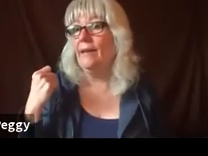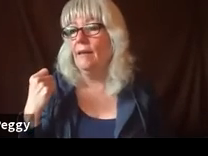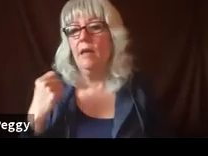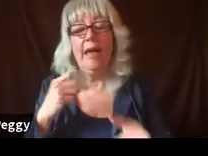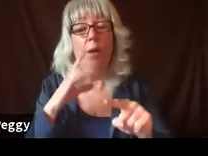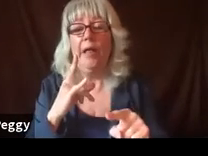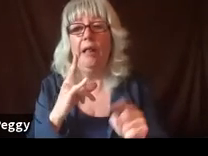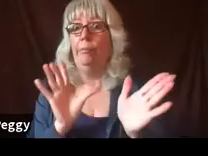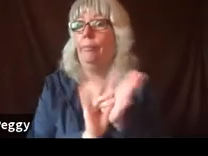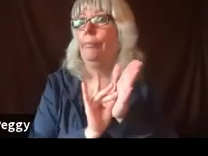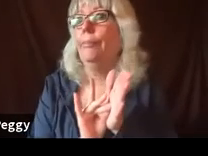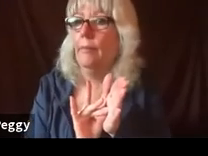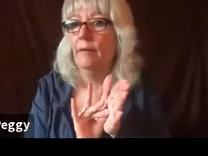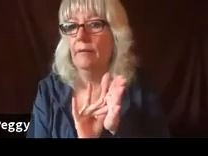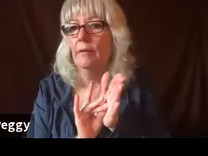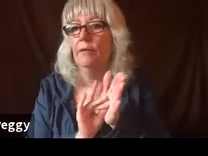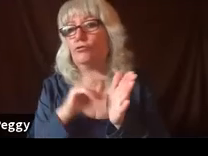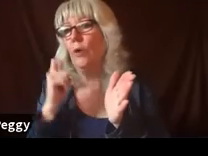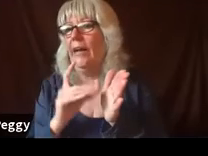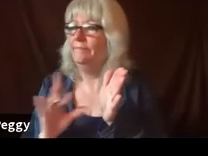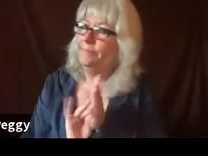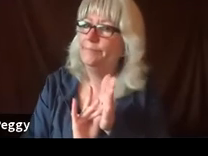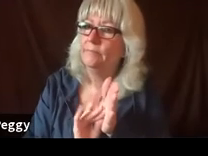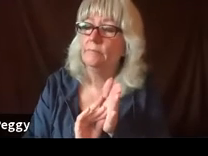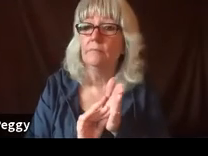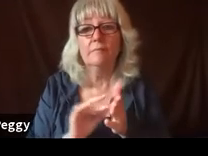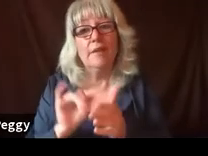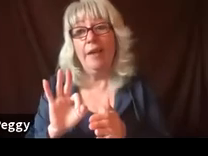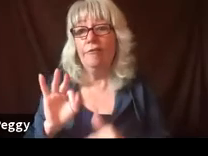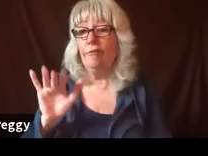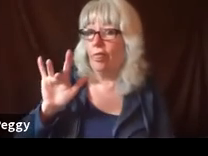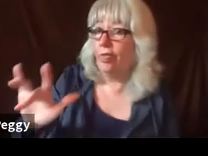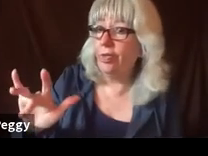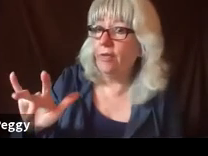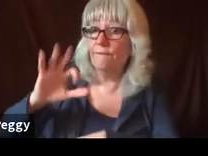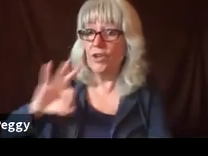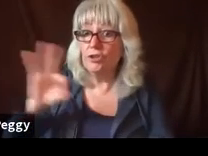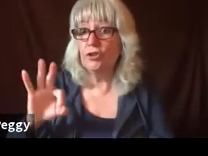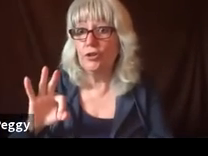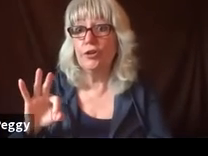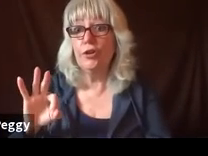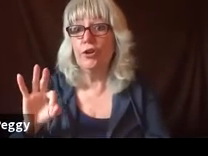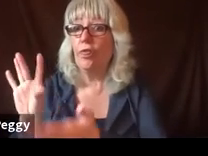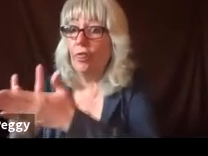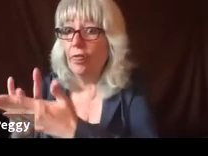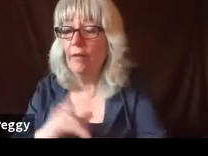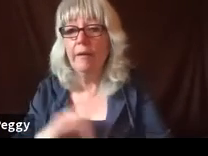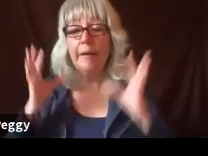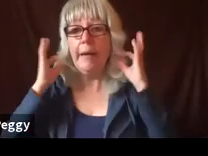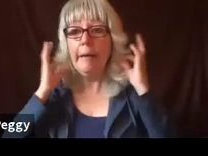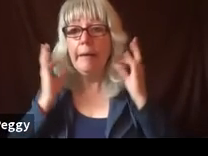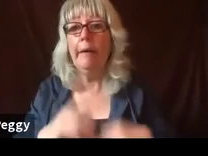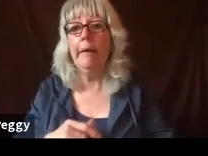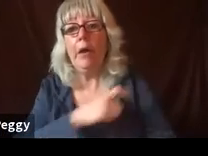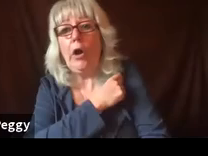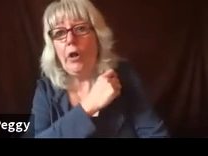to anything it gets stuck on. It's going to stick to furniture. It's going to stick to your hair and clothes, your skin. So